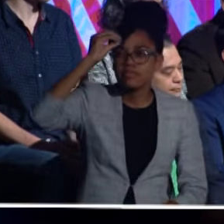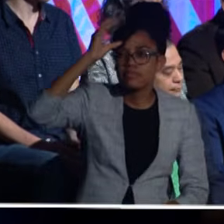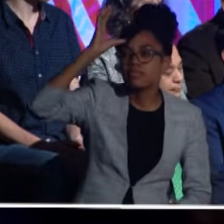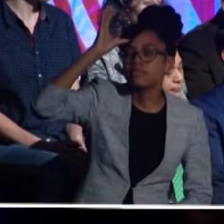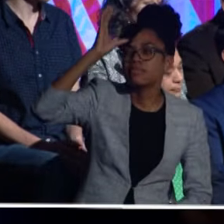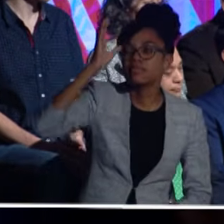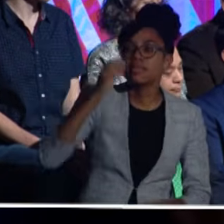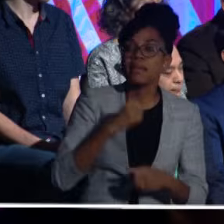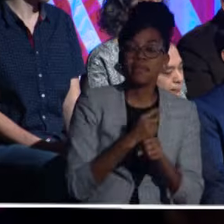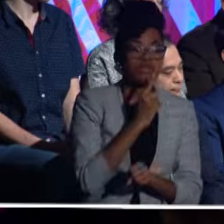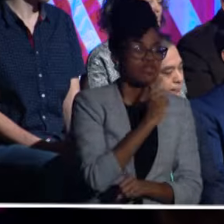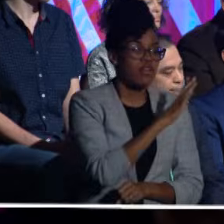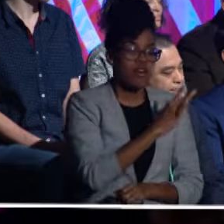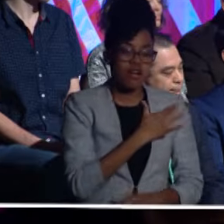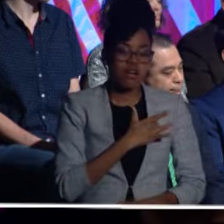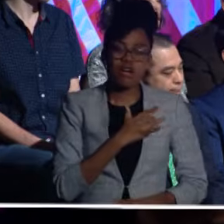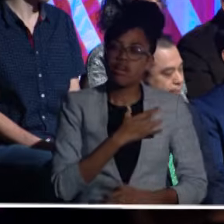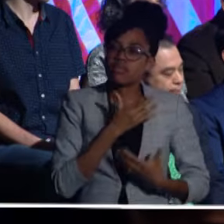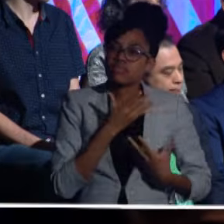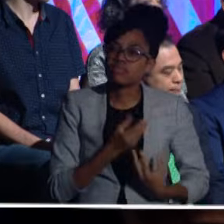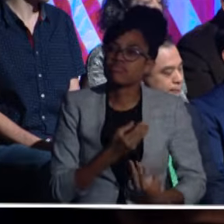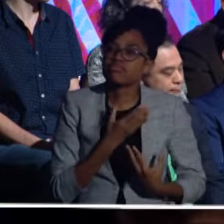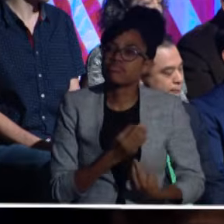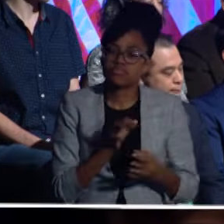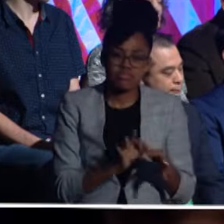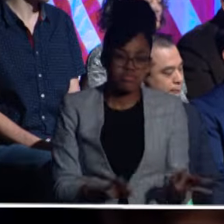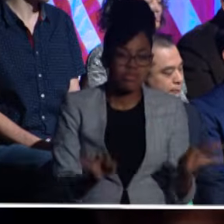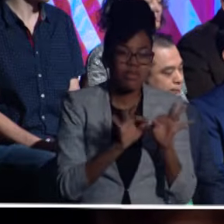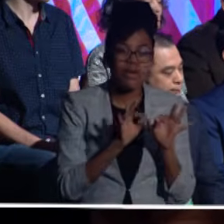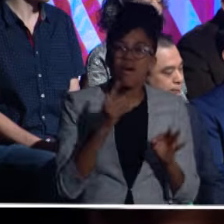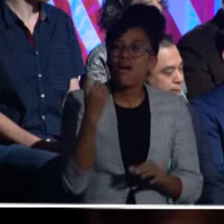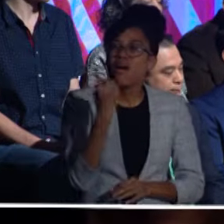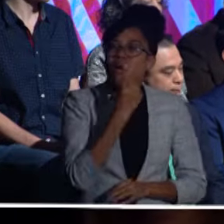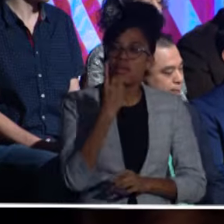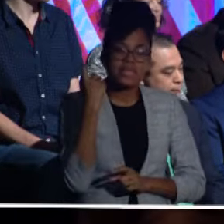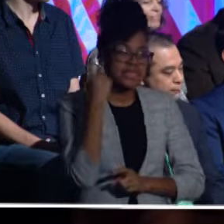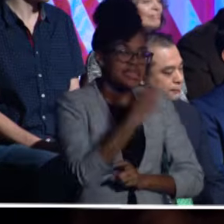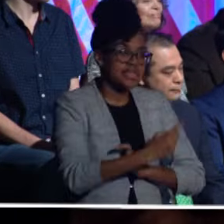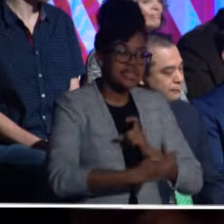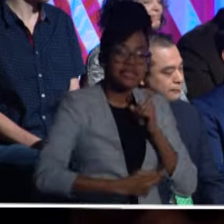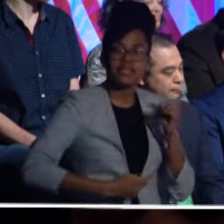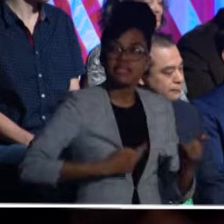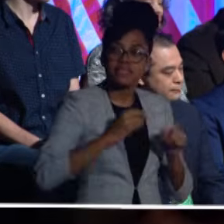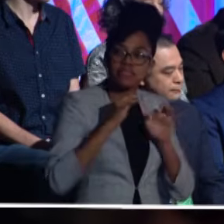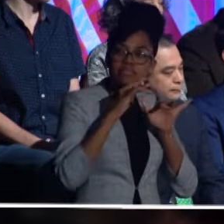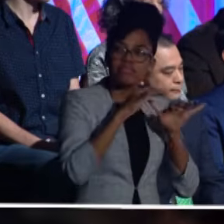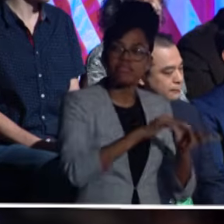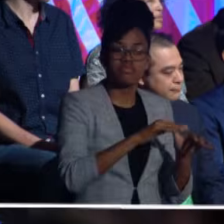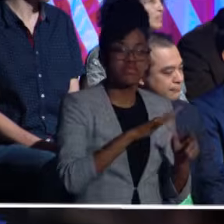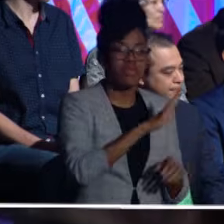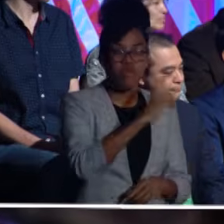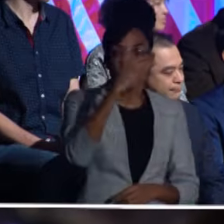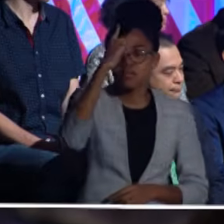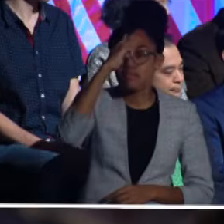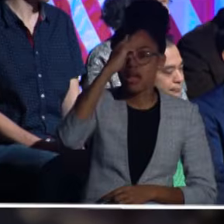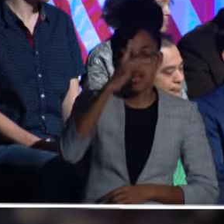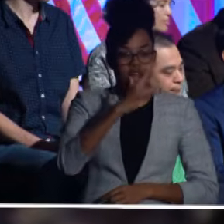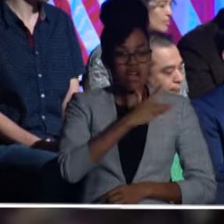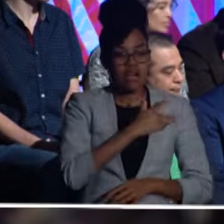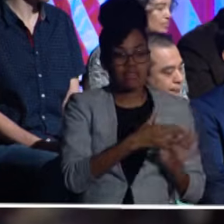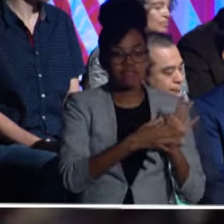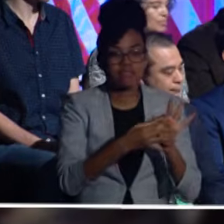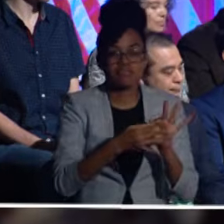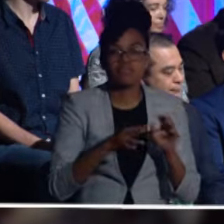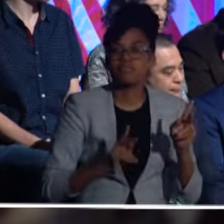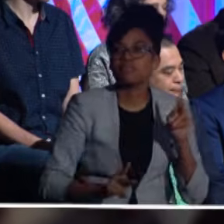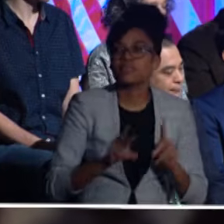and compassionate where she needs to be, but always give her a mind and a heart that is with her people. We ask that you bless